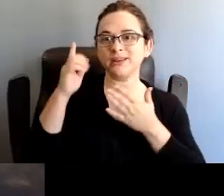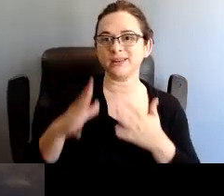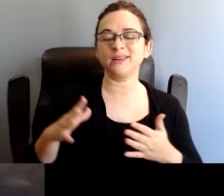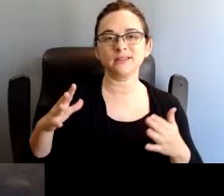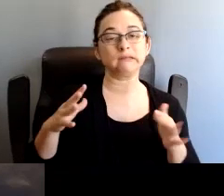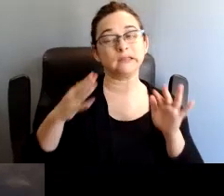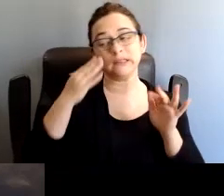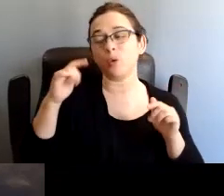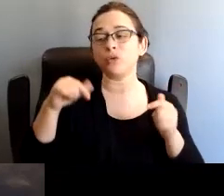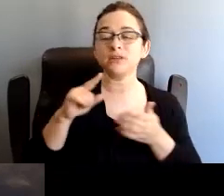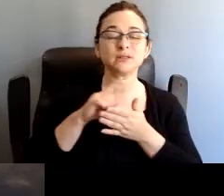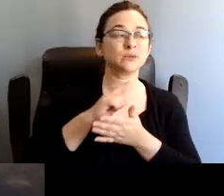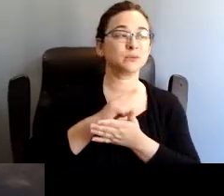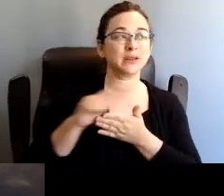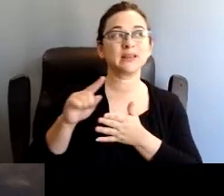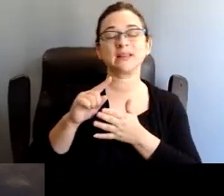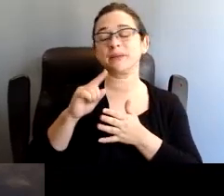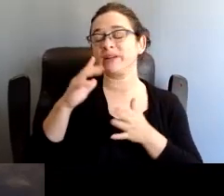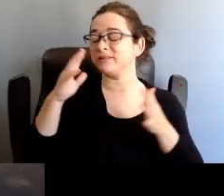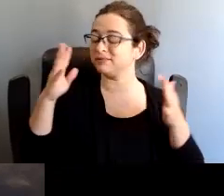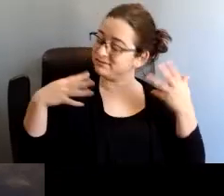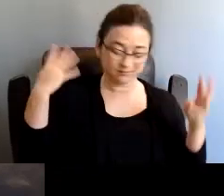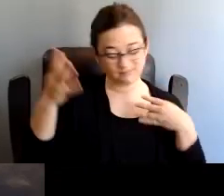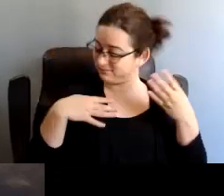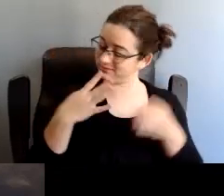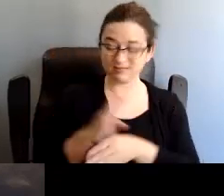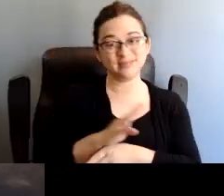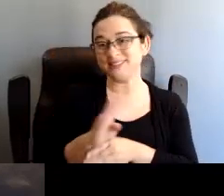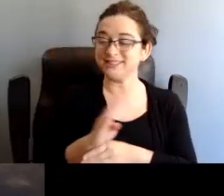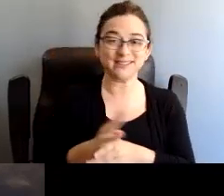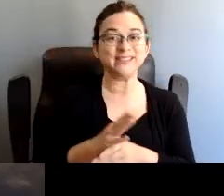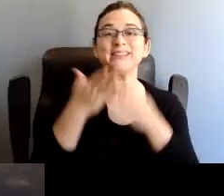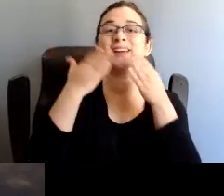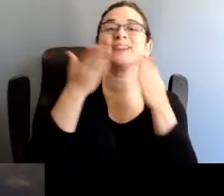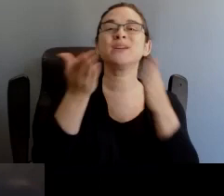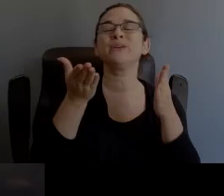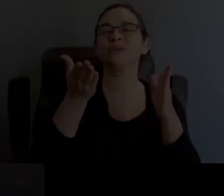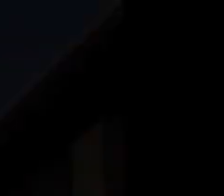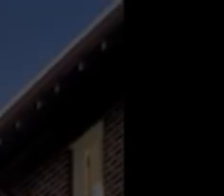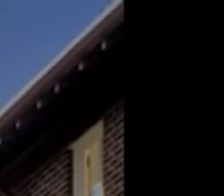busy week back. And thank you to everyone online.